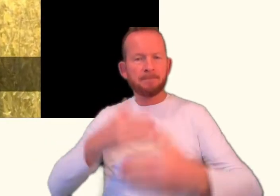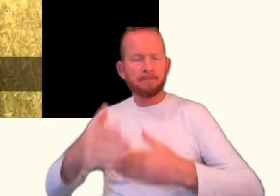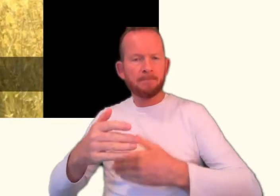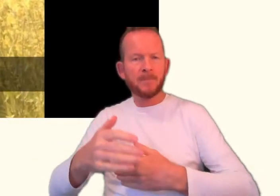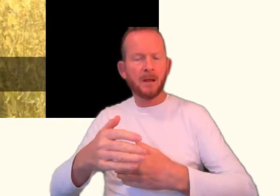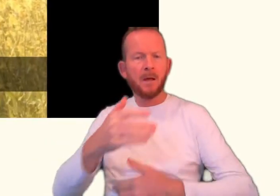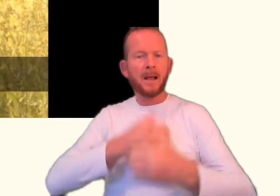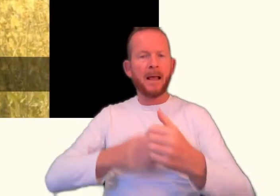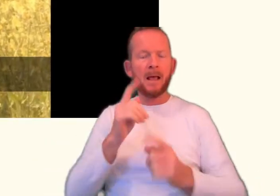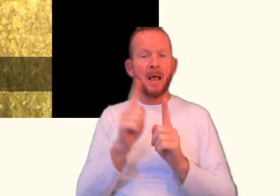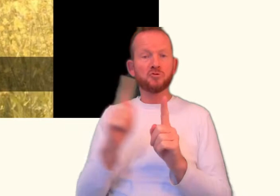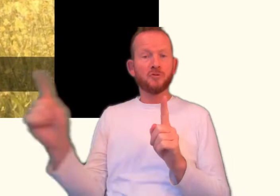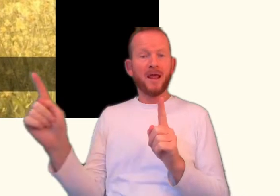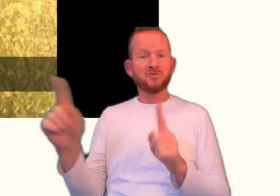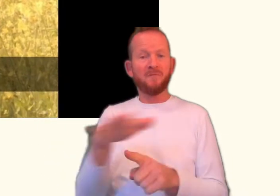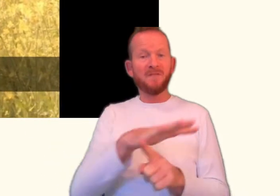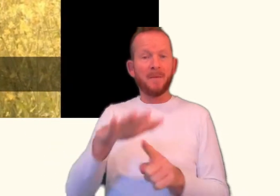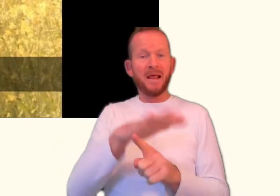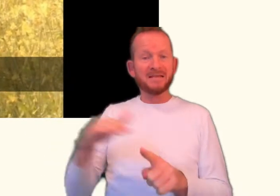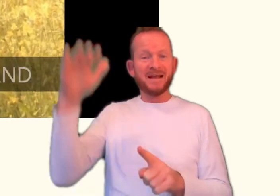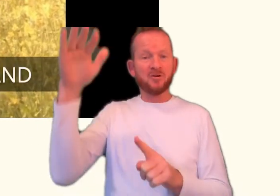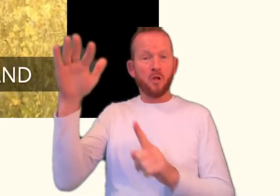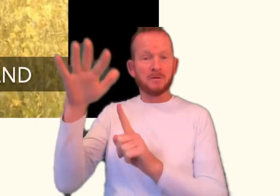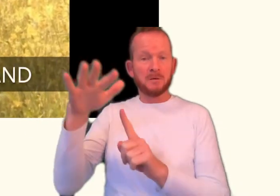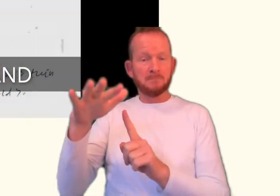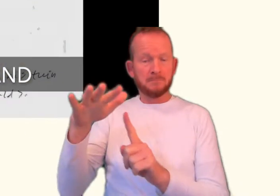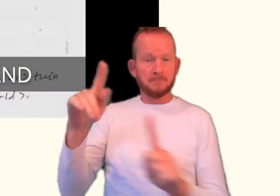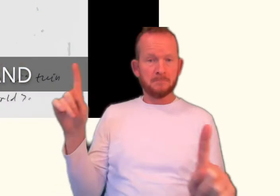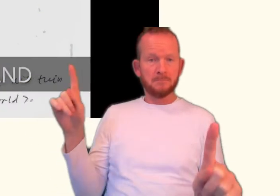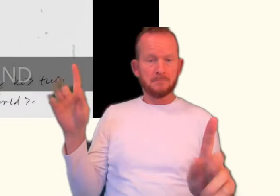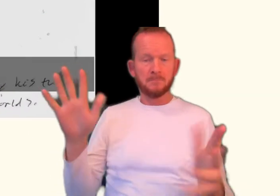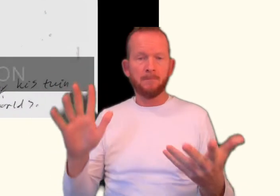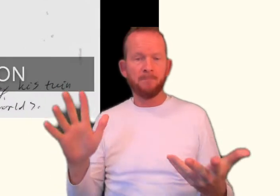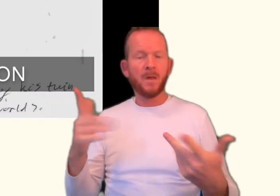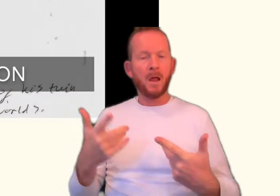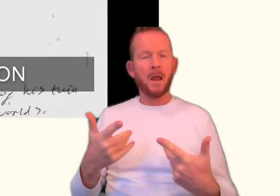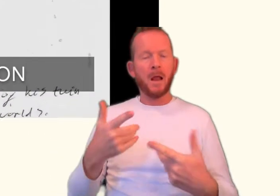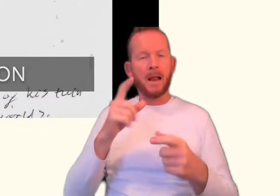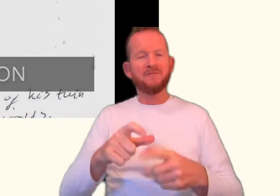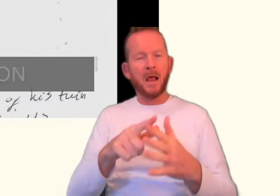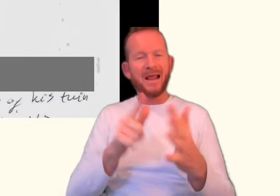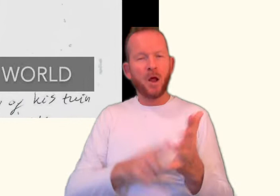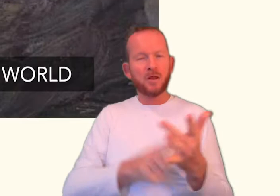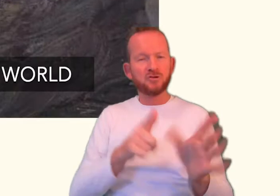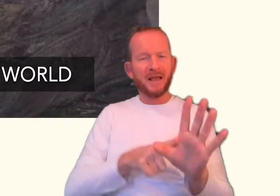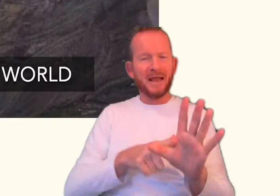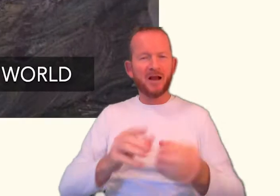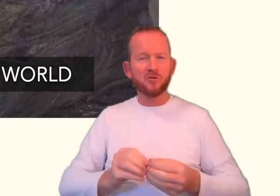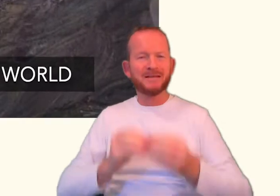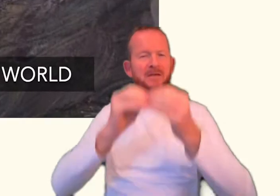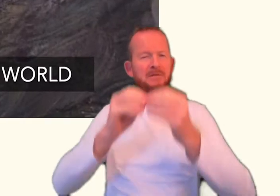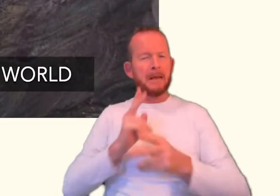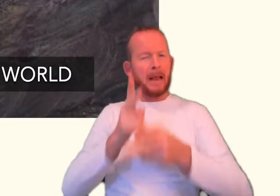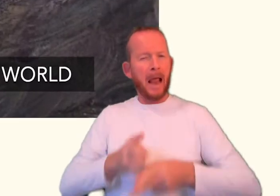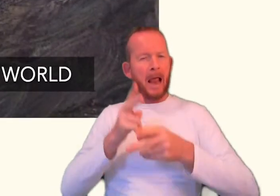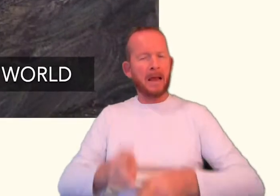estranged from his family as an adult. He cared deeply about ecology and creativity, and that combination brought some